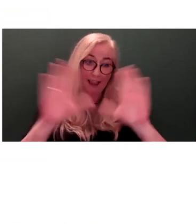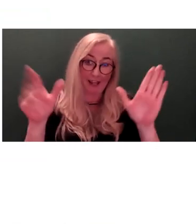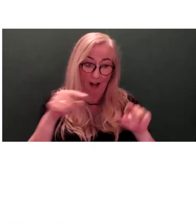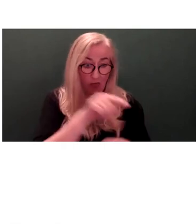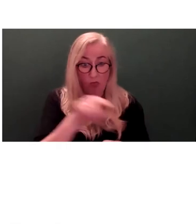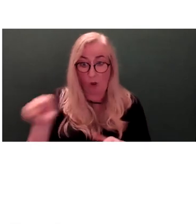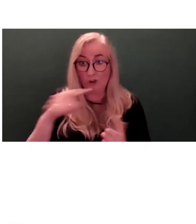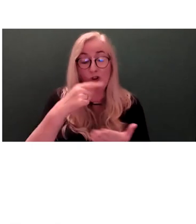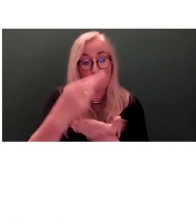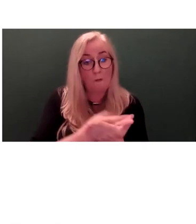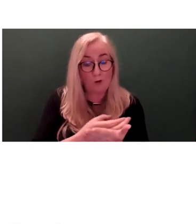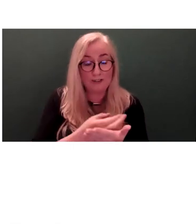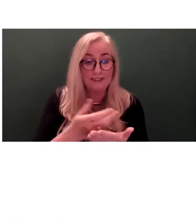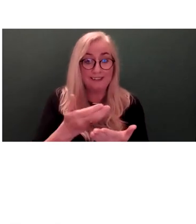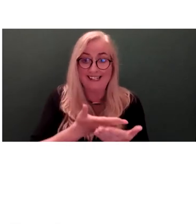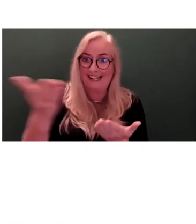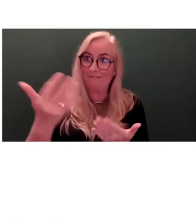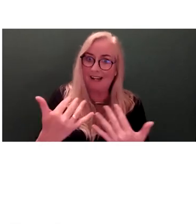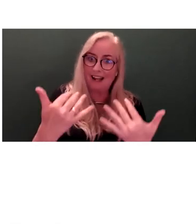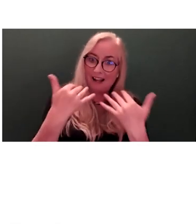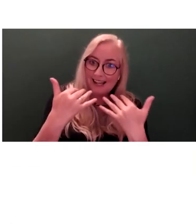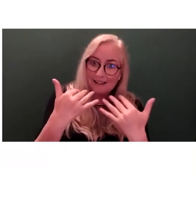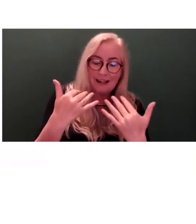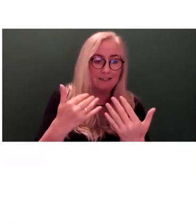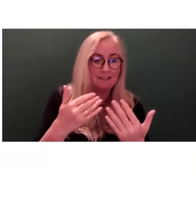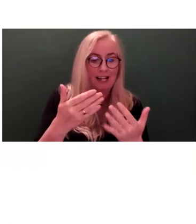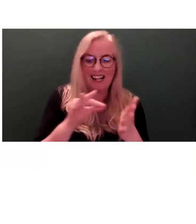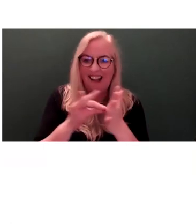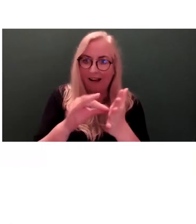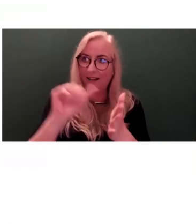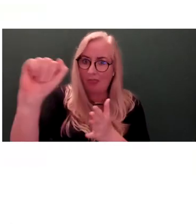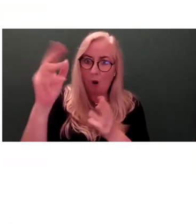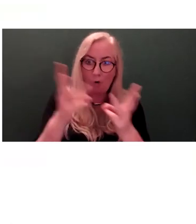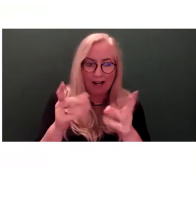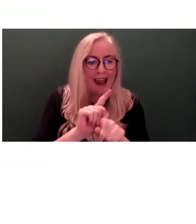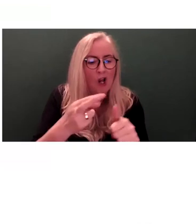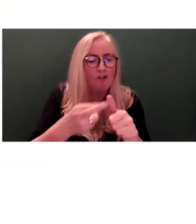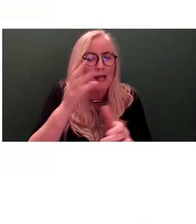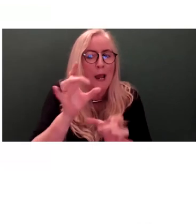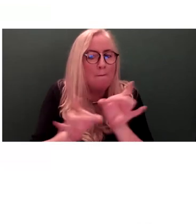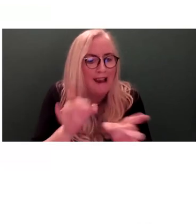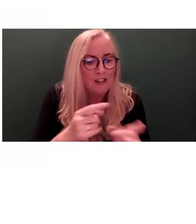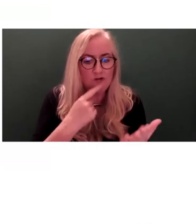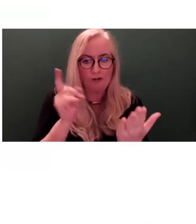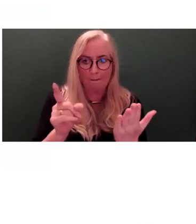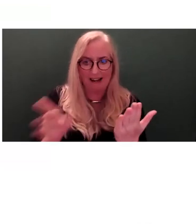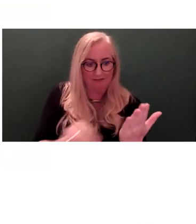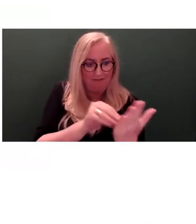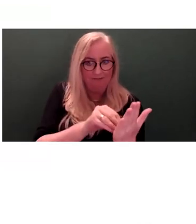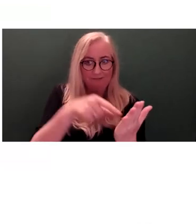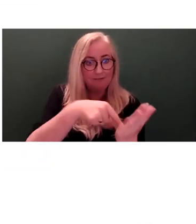reports can offer data and information to guide this work. And indeed, there are some ready-made recommendations within them that